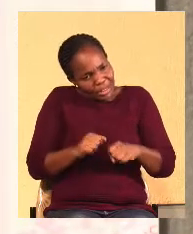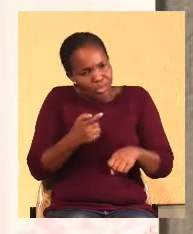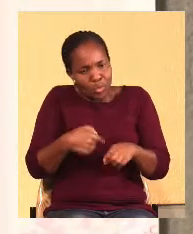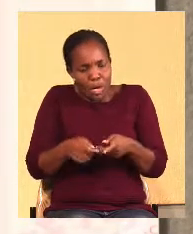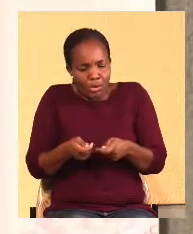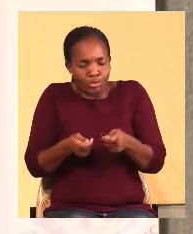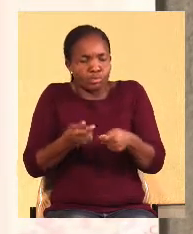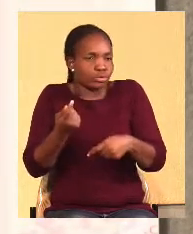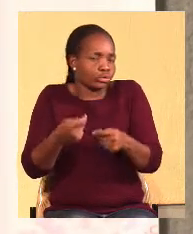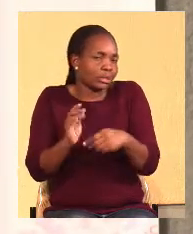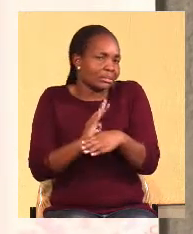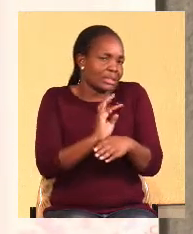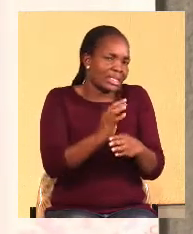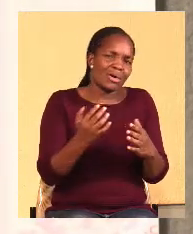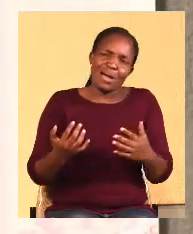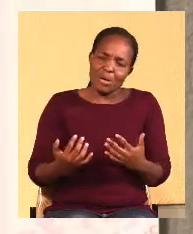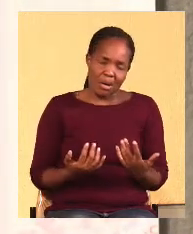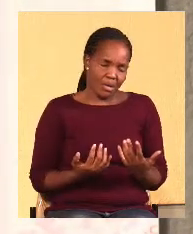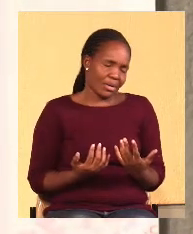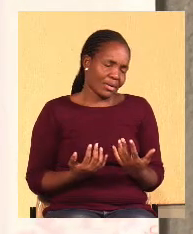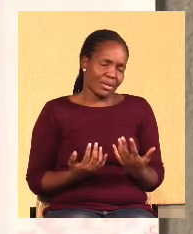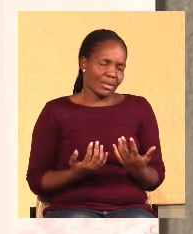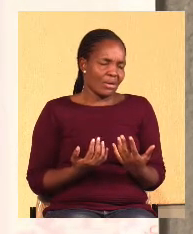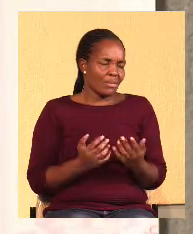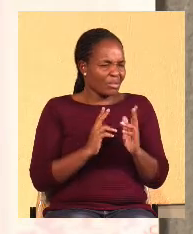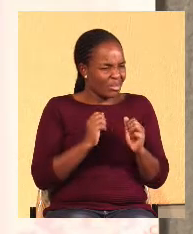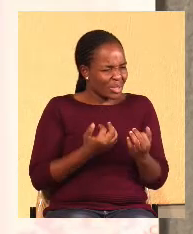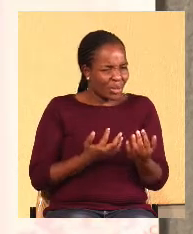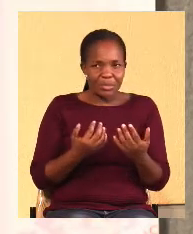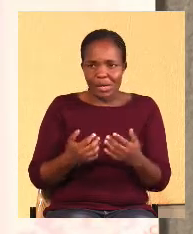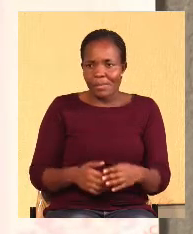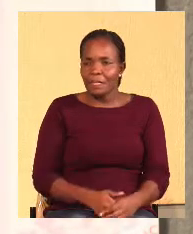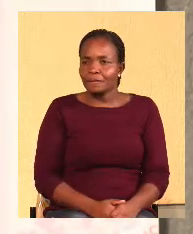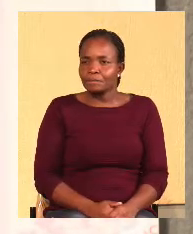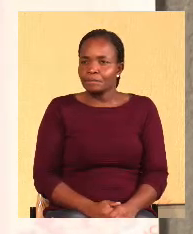example, starting a garden or what is there?